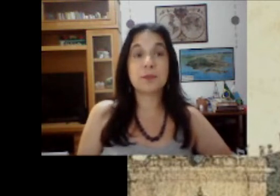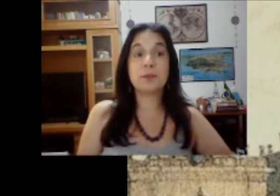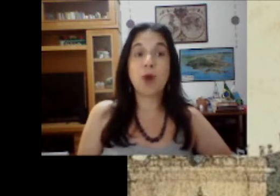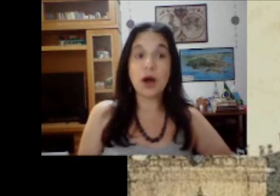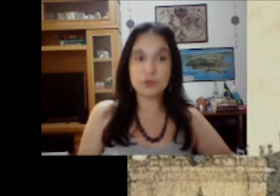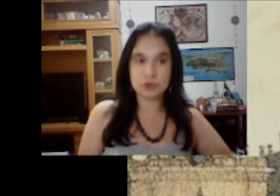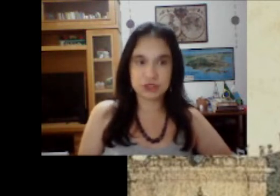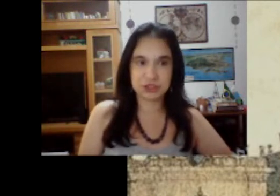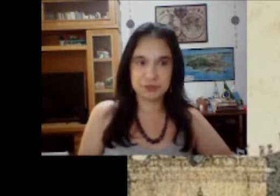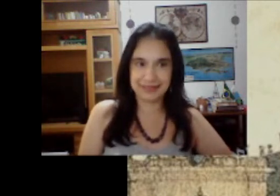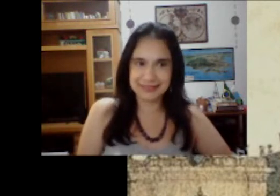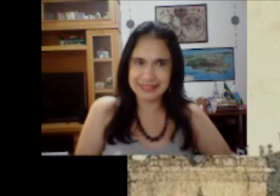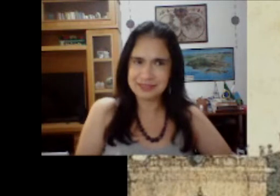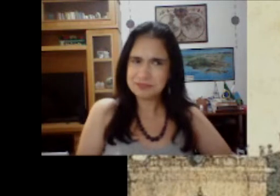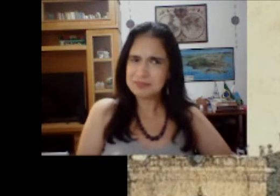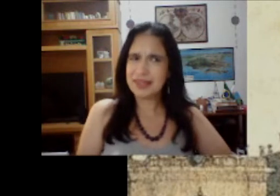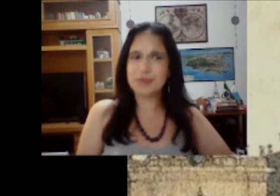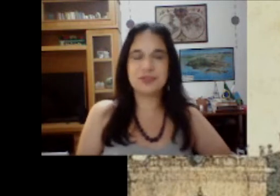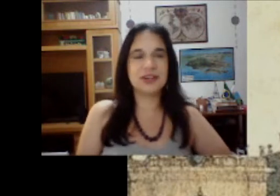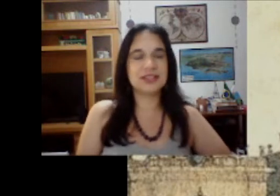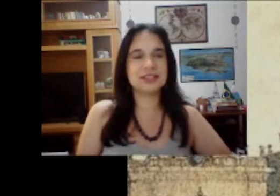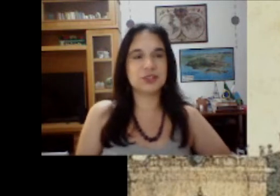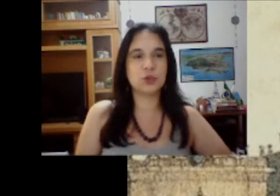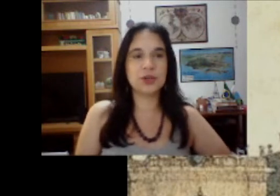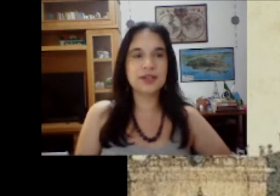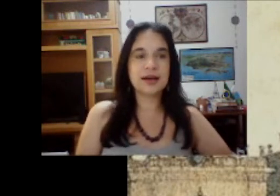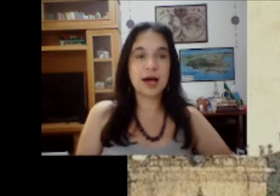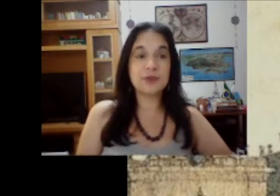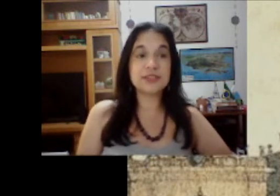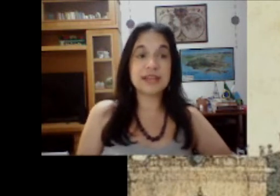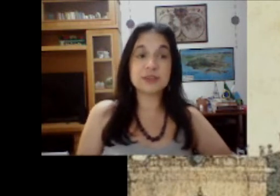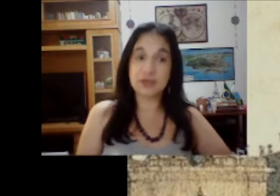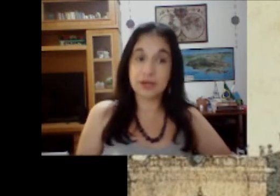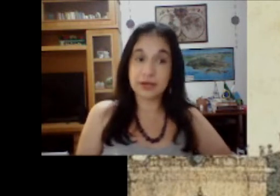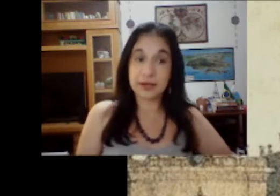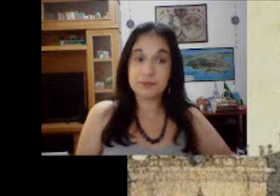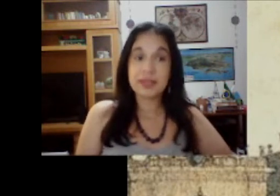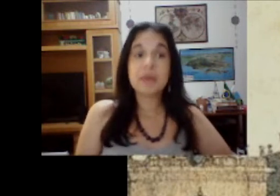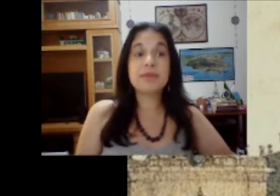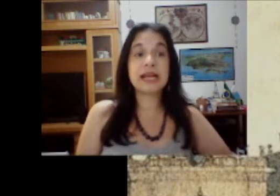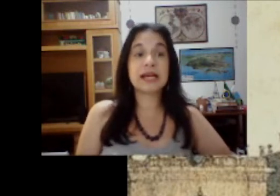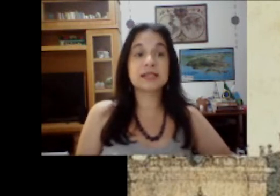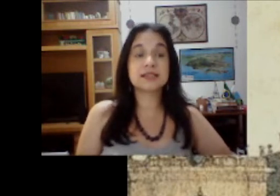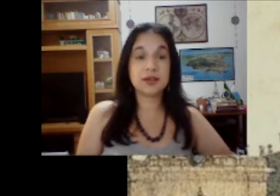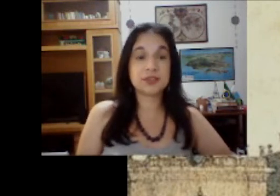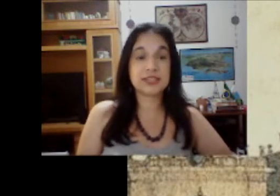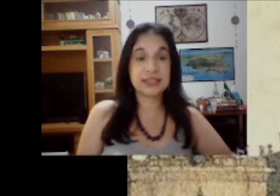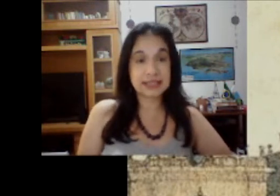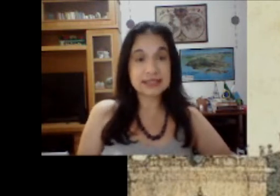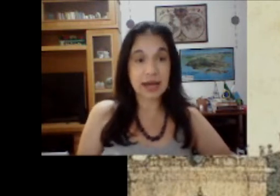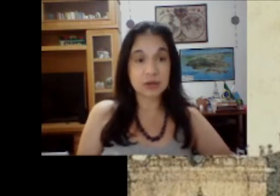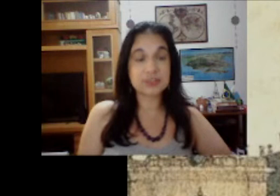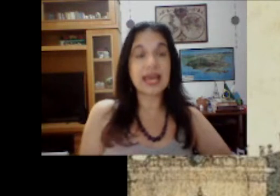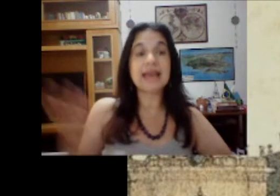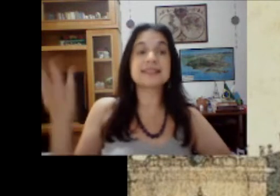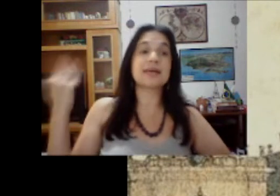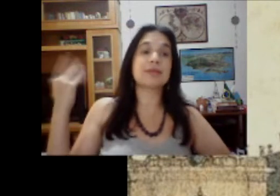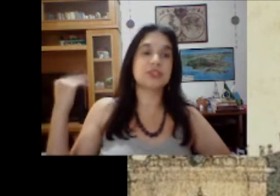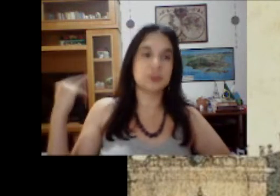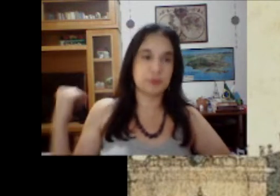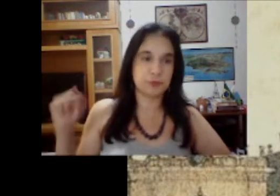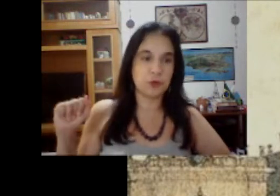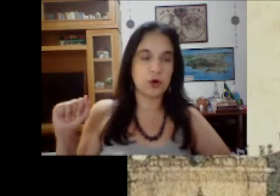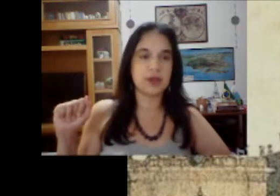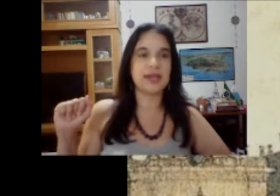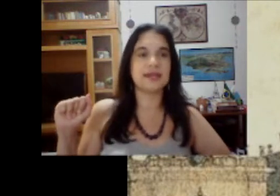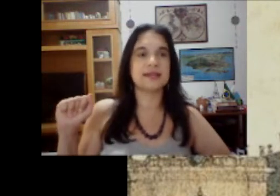say, impoverishment, if there is such a word, of the downtown area. Because you see, this house, as I